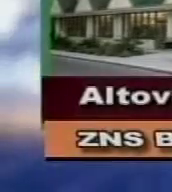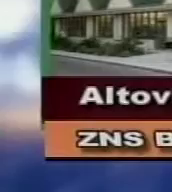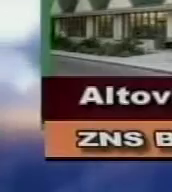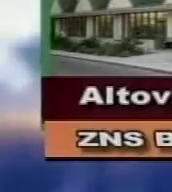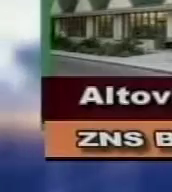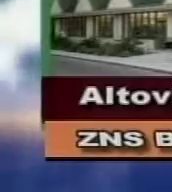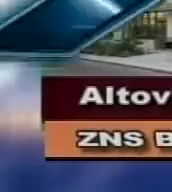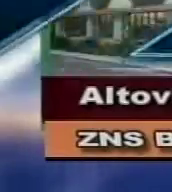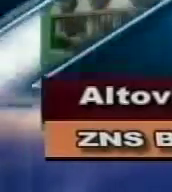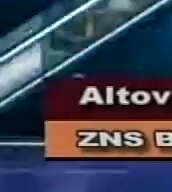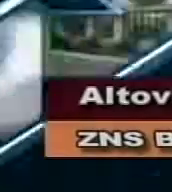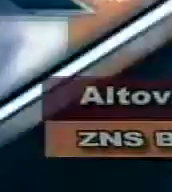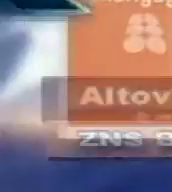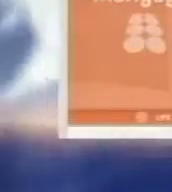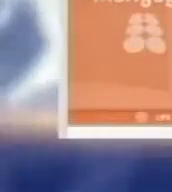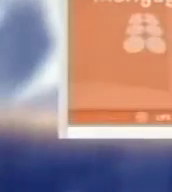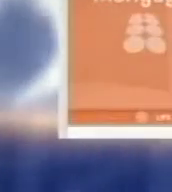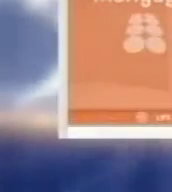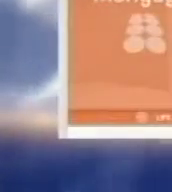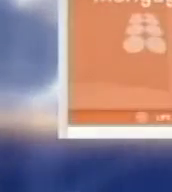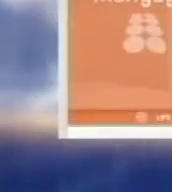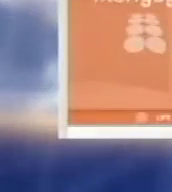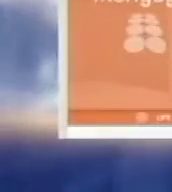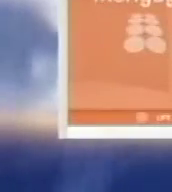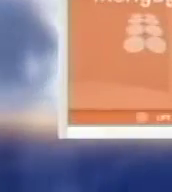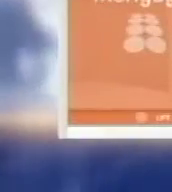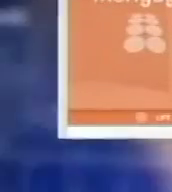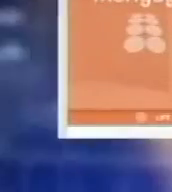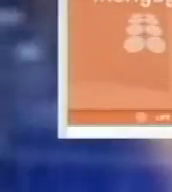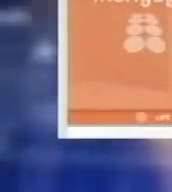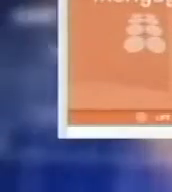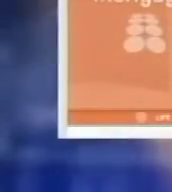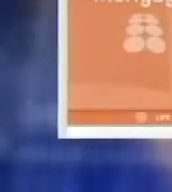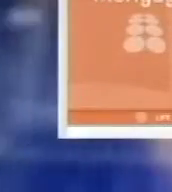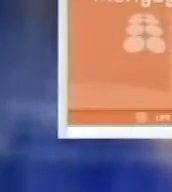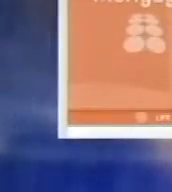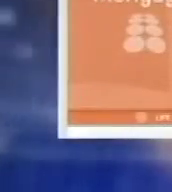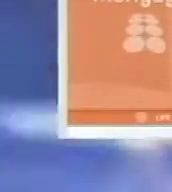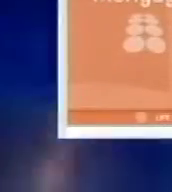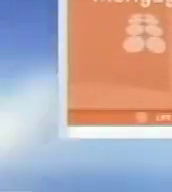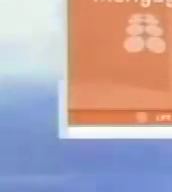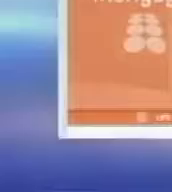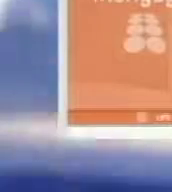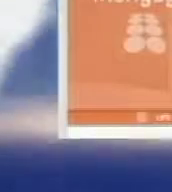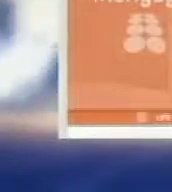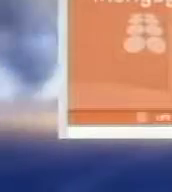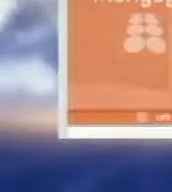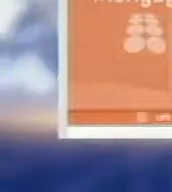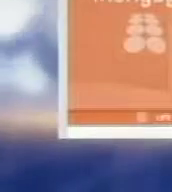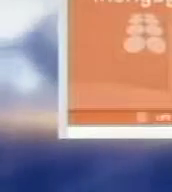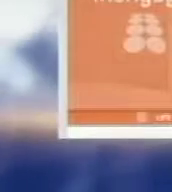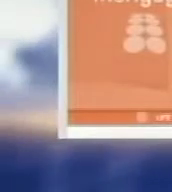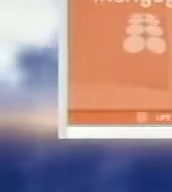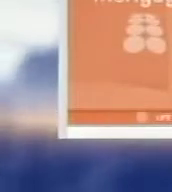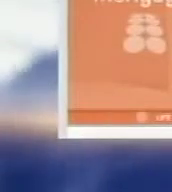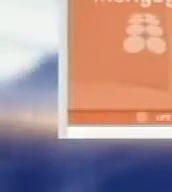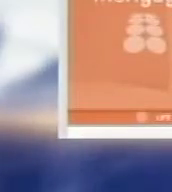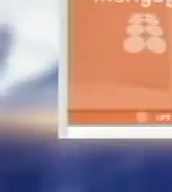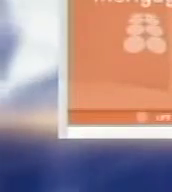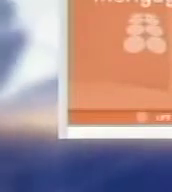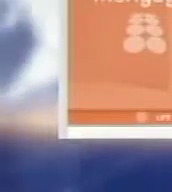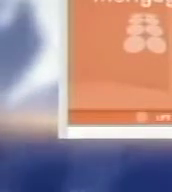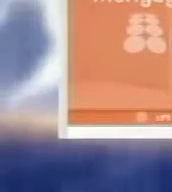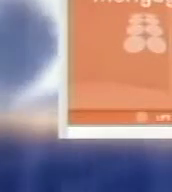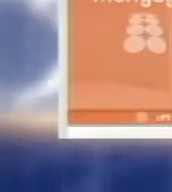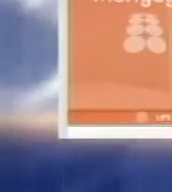unemployment needs to be increased and not reduced. Kalina Holdings Bahamas ended 2011 in a very strong financial position as